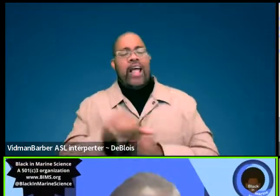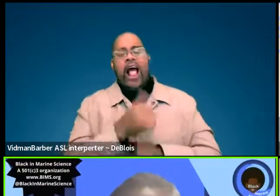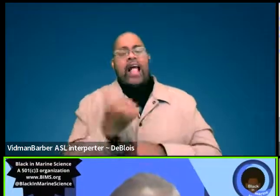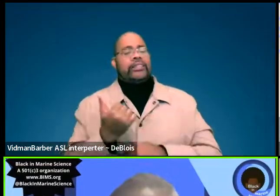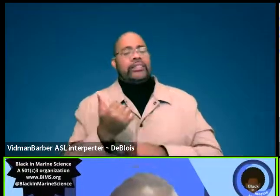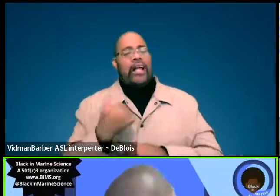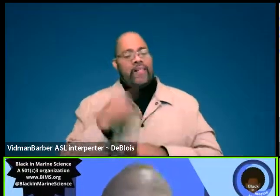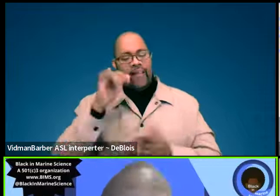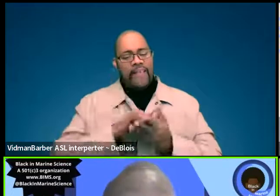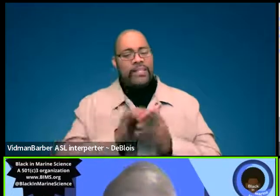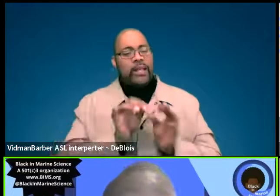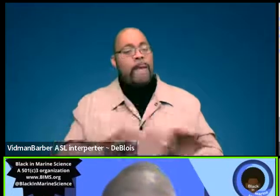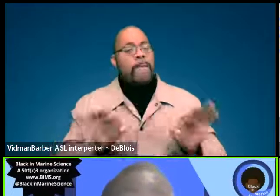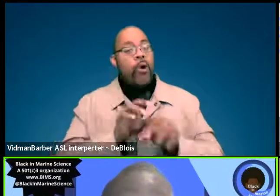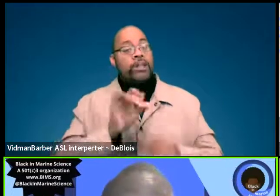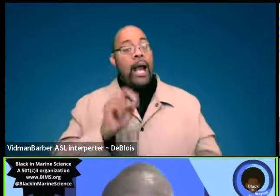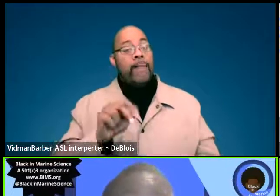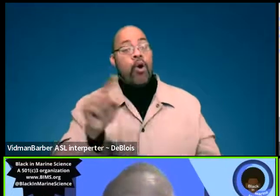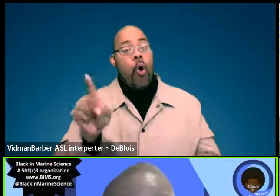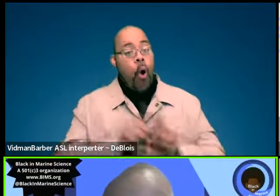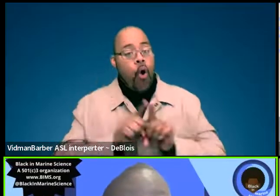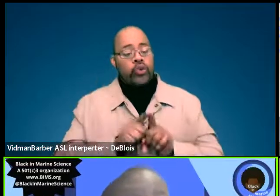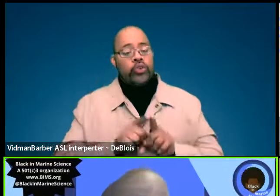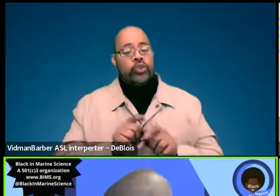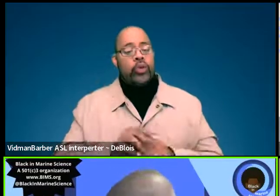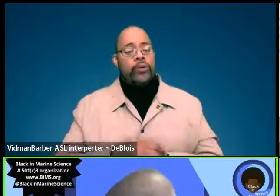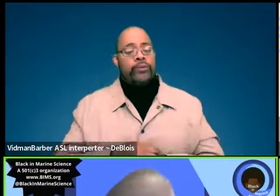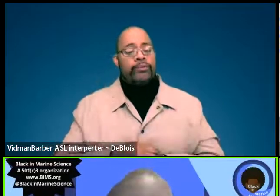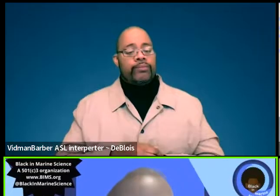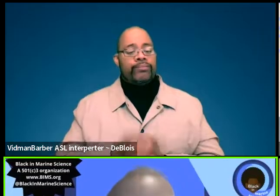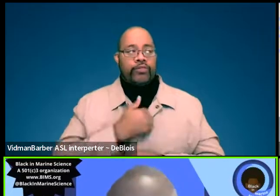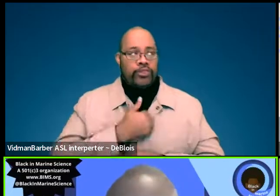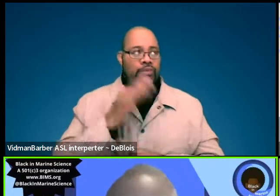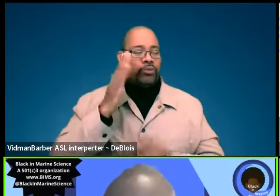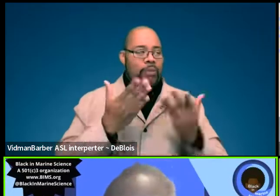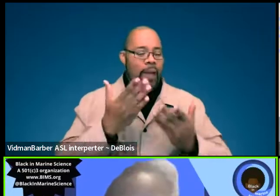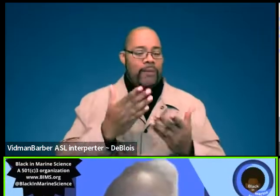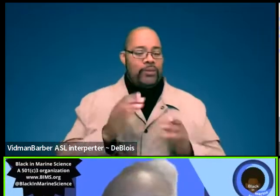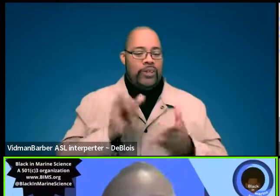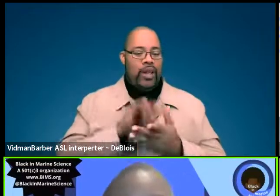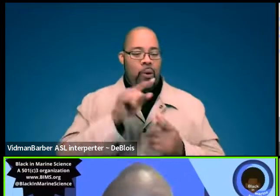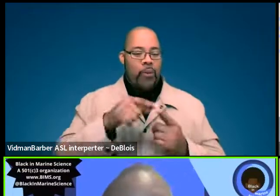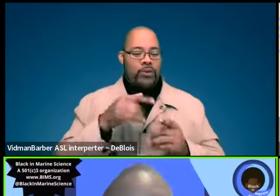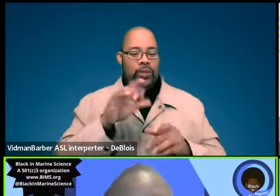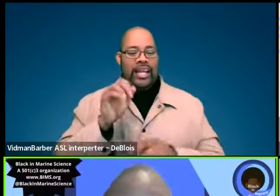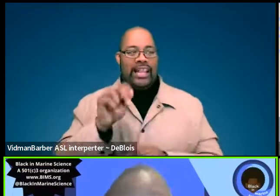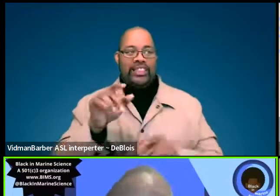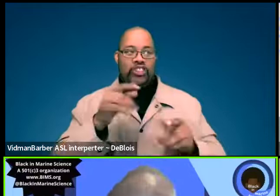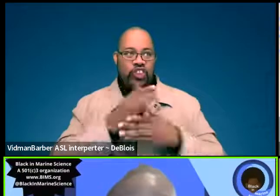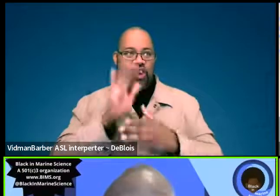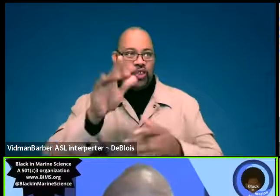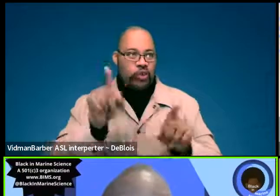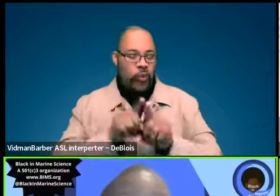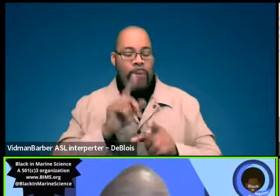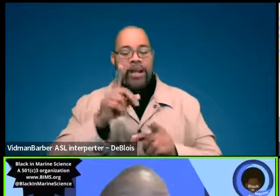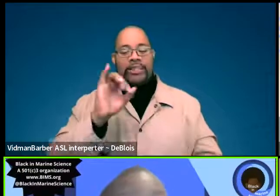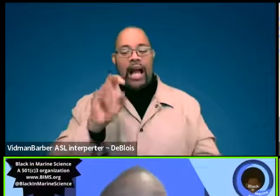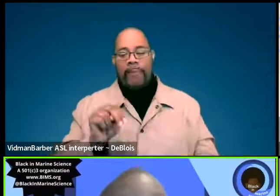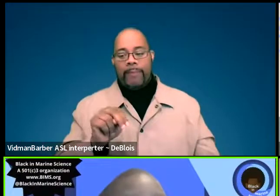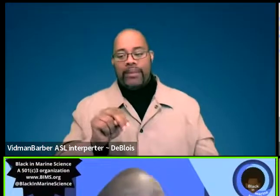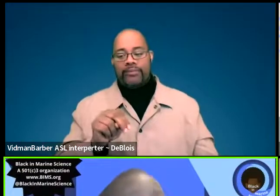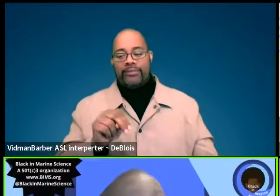I think that that's important. And Diamond also doesn't, sorry, I'm going to probably do this when Katelyn shares hers too, right? But Diamond